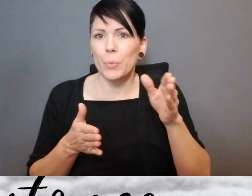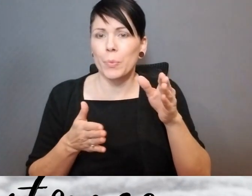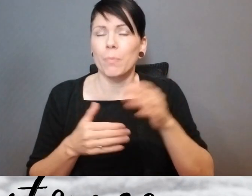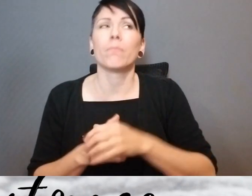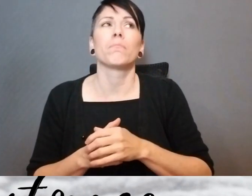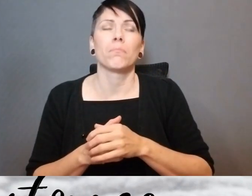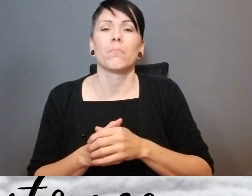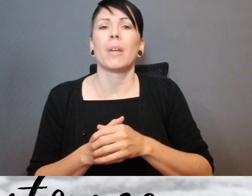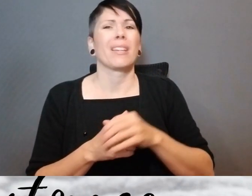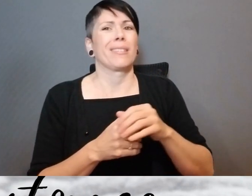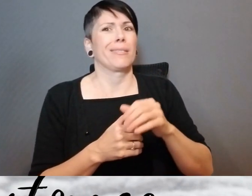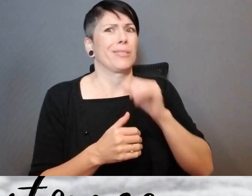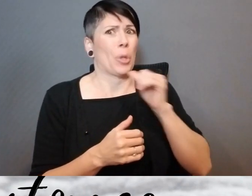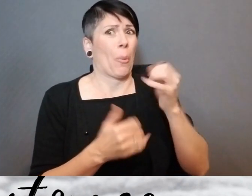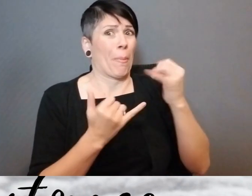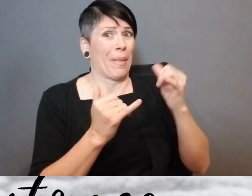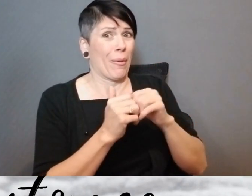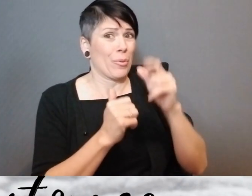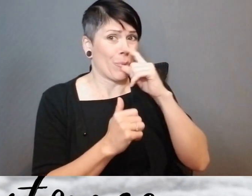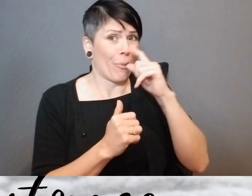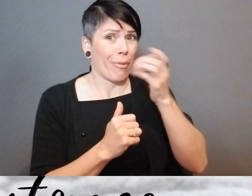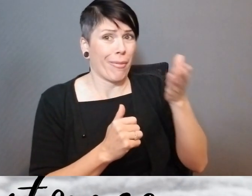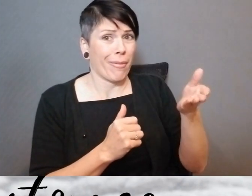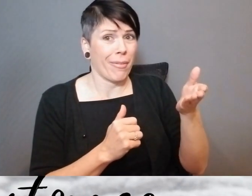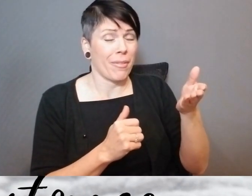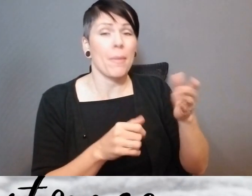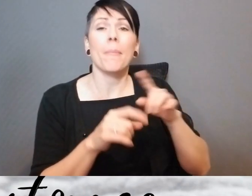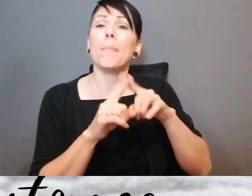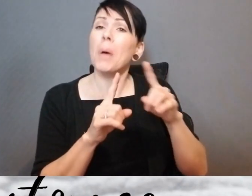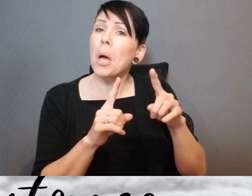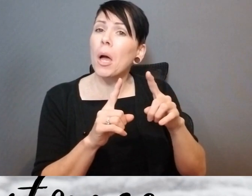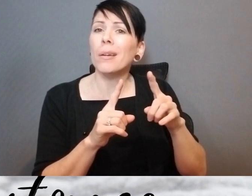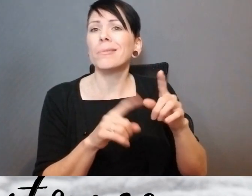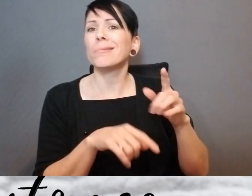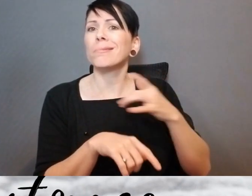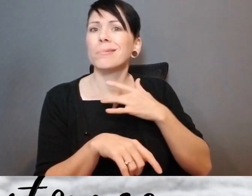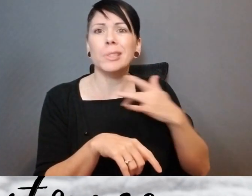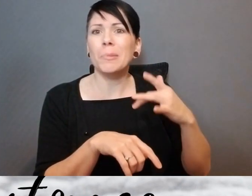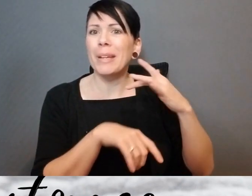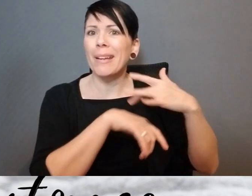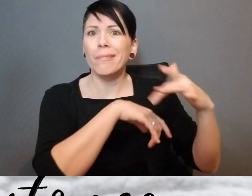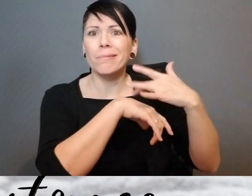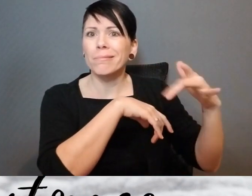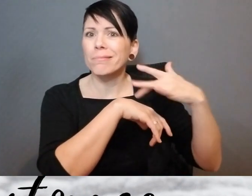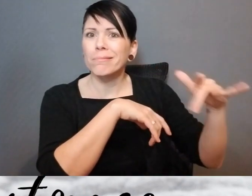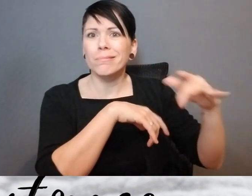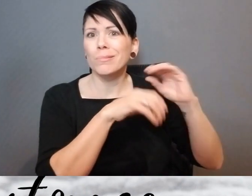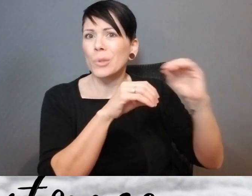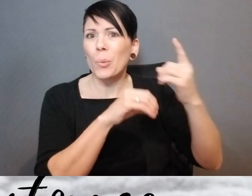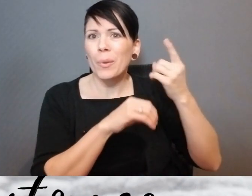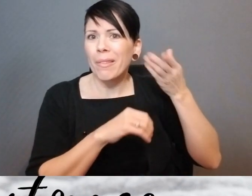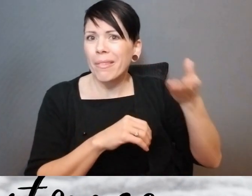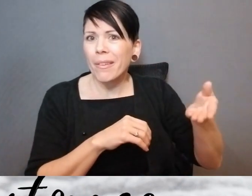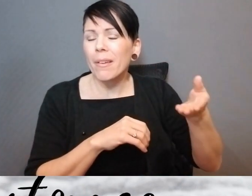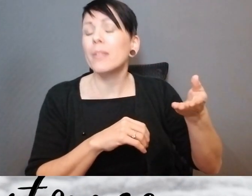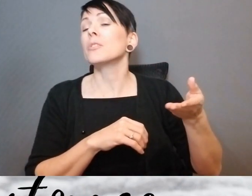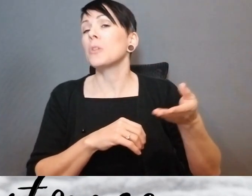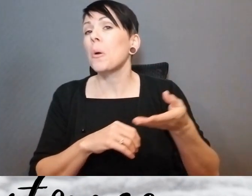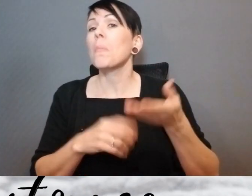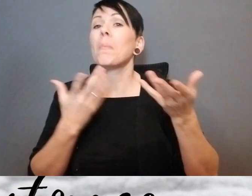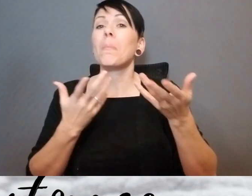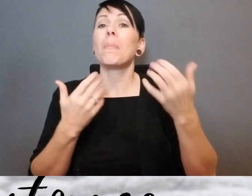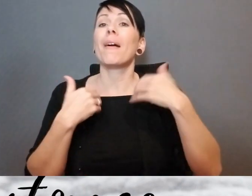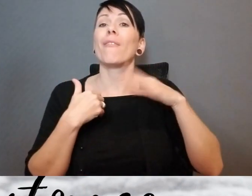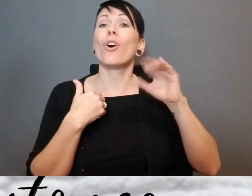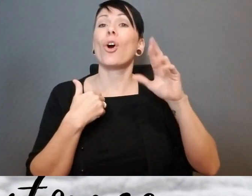there, but that's not the space where you or your children are going to interact with the dolls. So you might put some storage totes or small